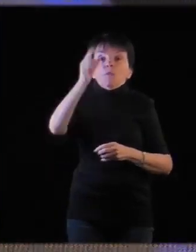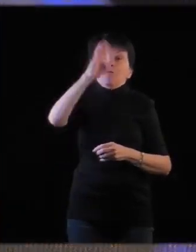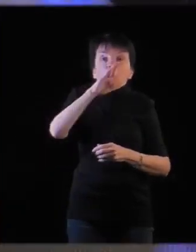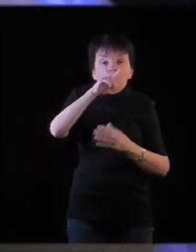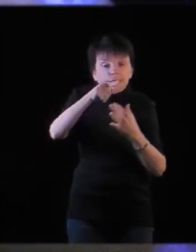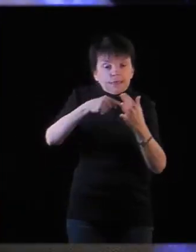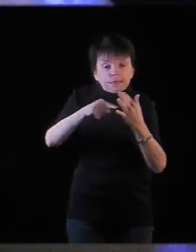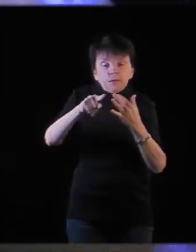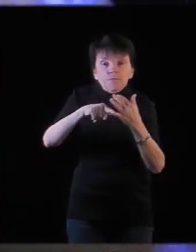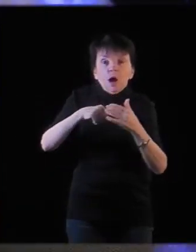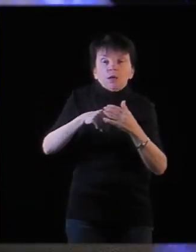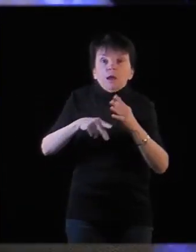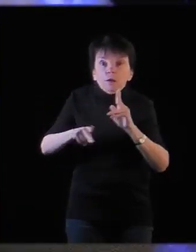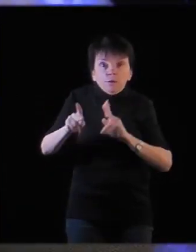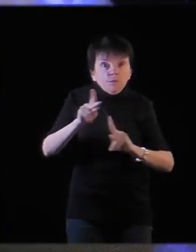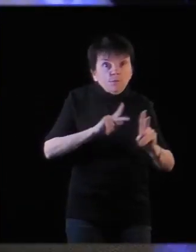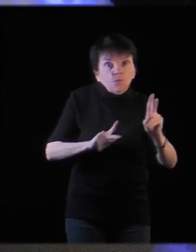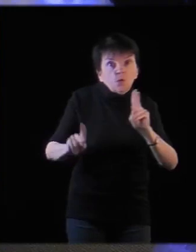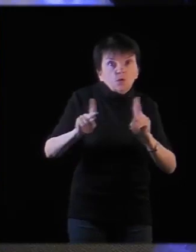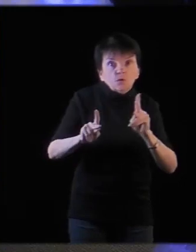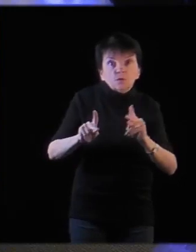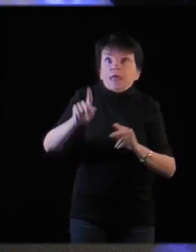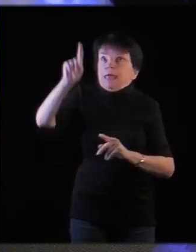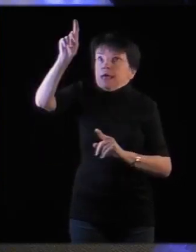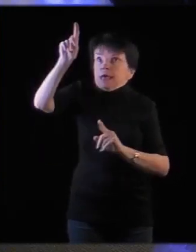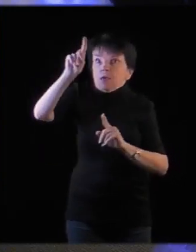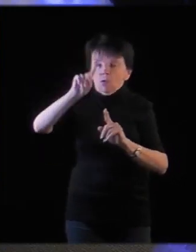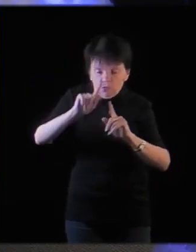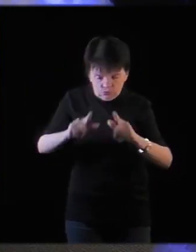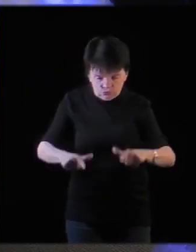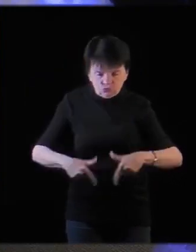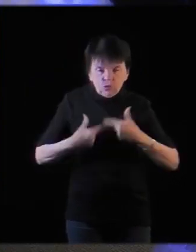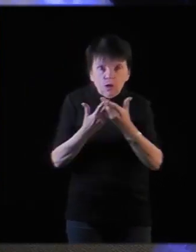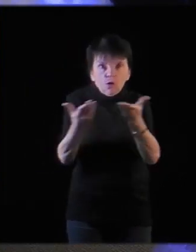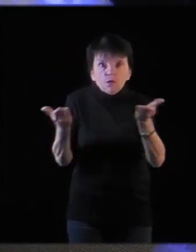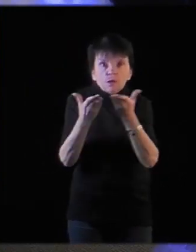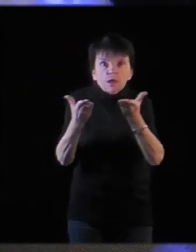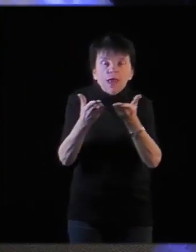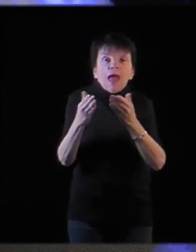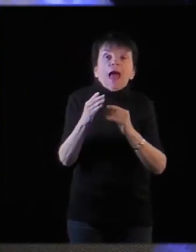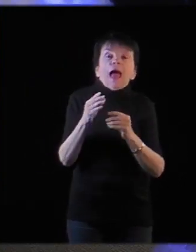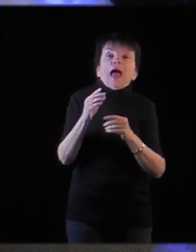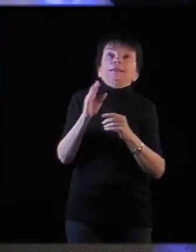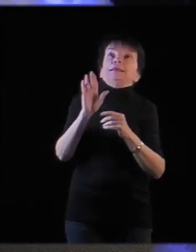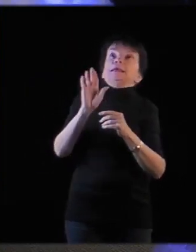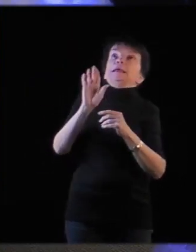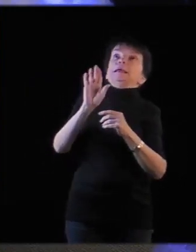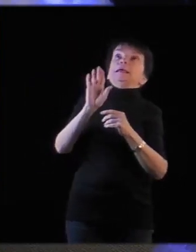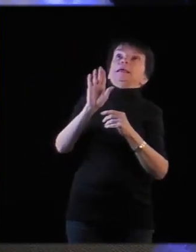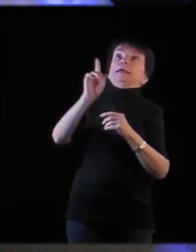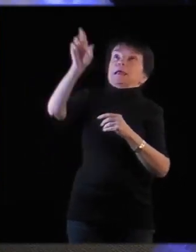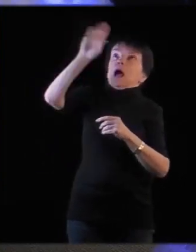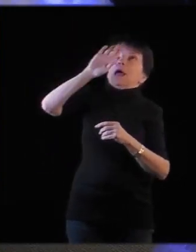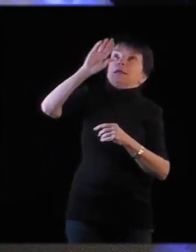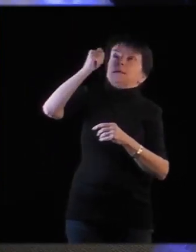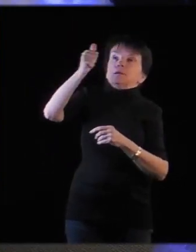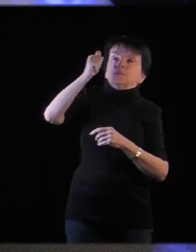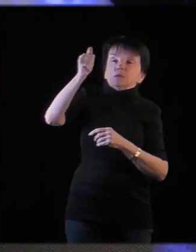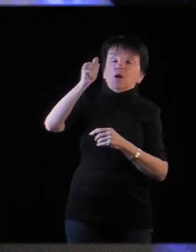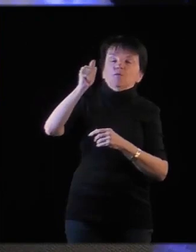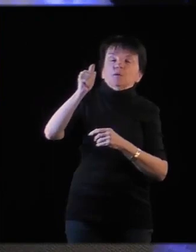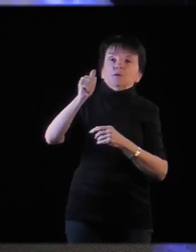He will dwell with them, and they will be his people, and God himself will be with